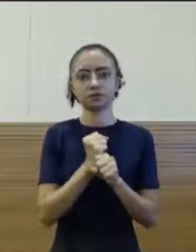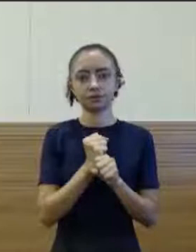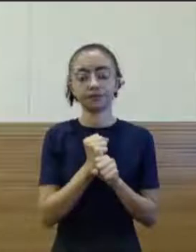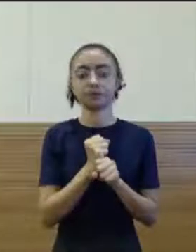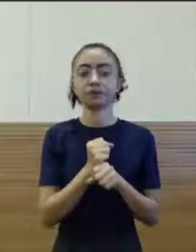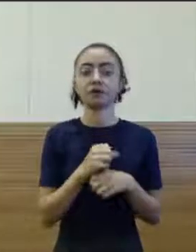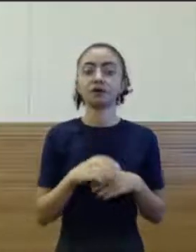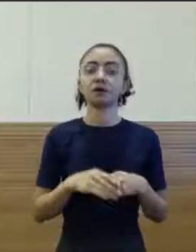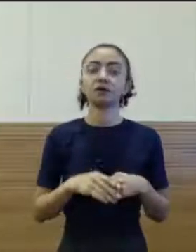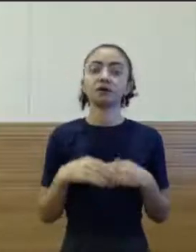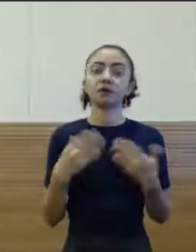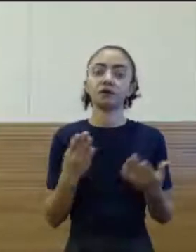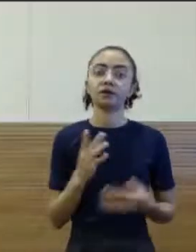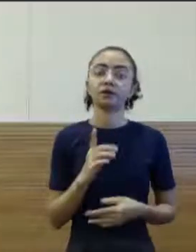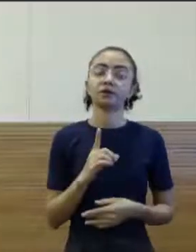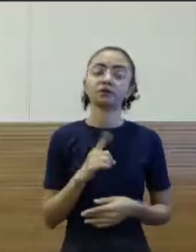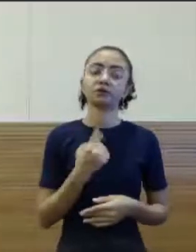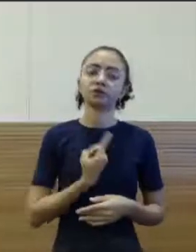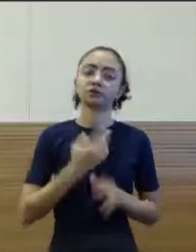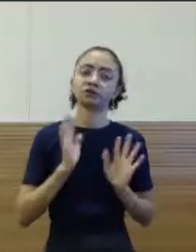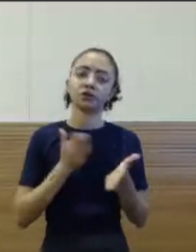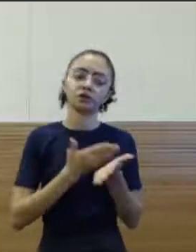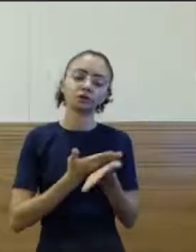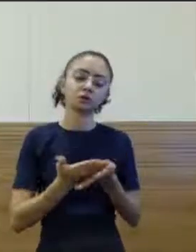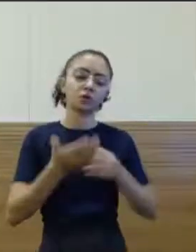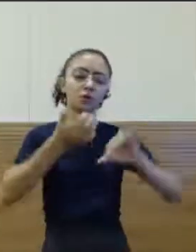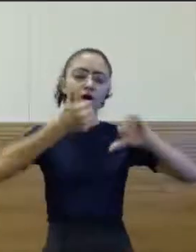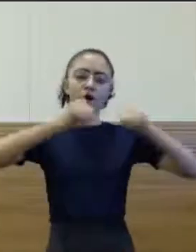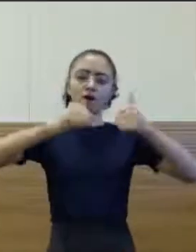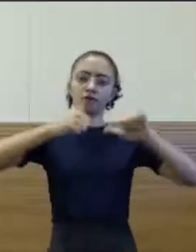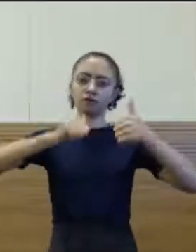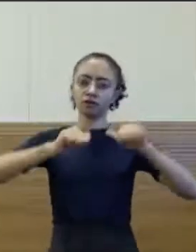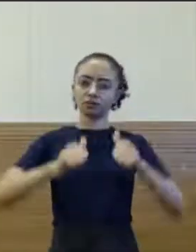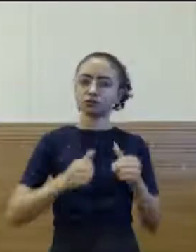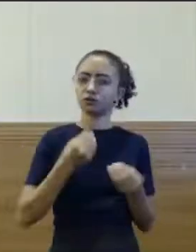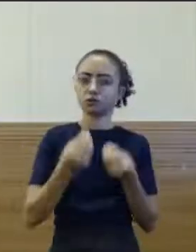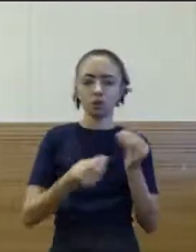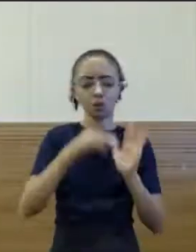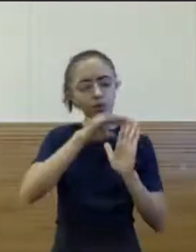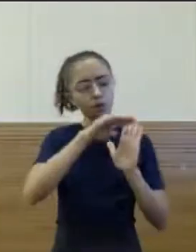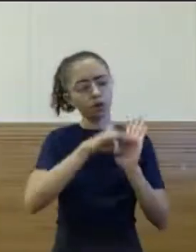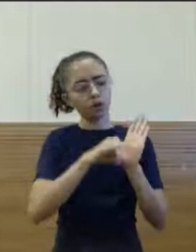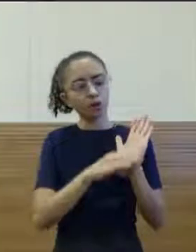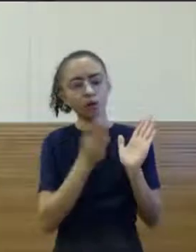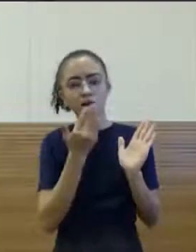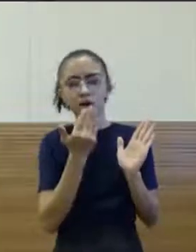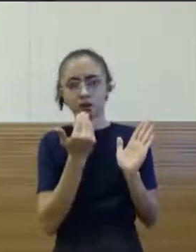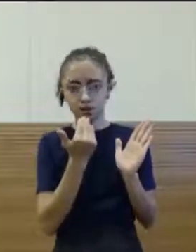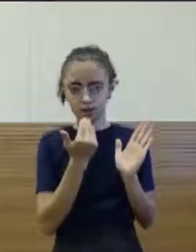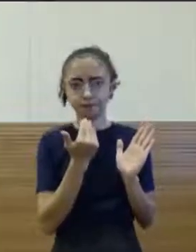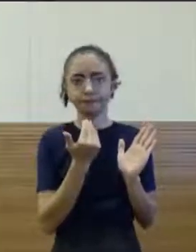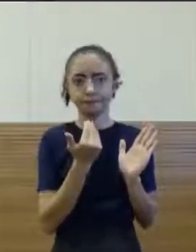we started this process of analysis of the food, the nutritional guidelines.